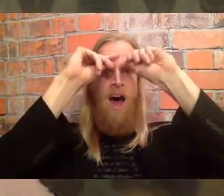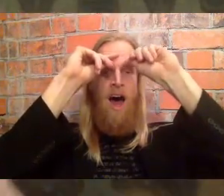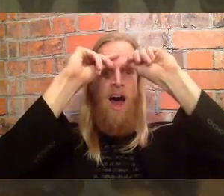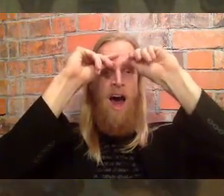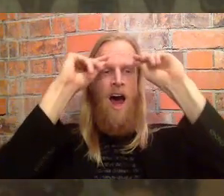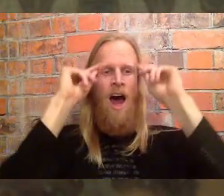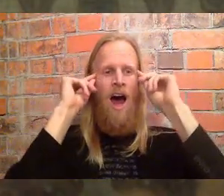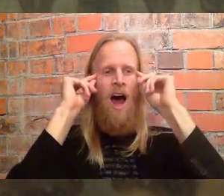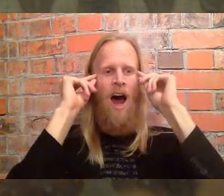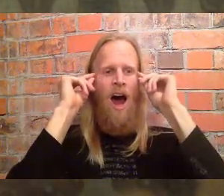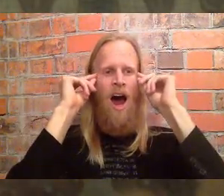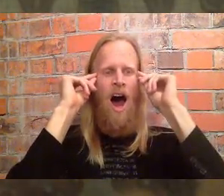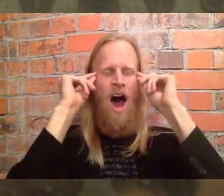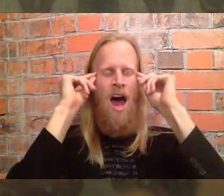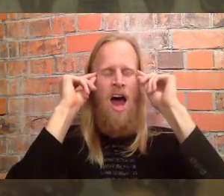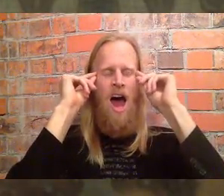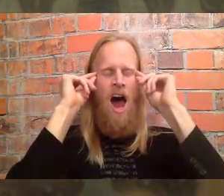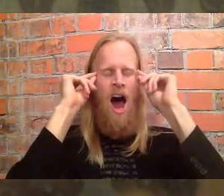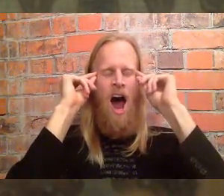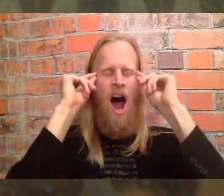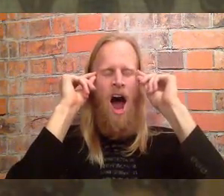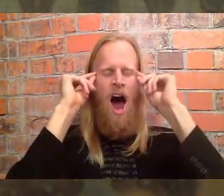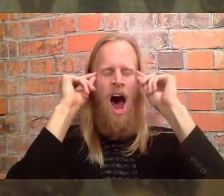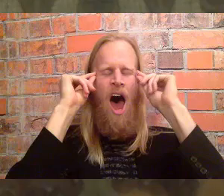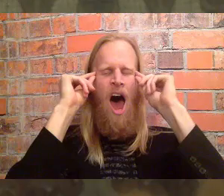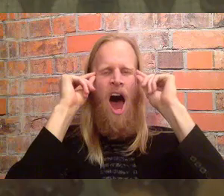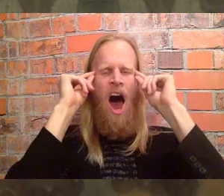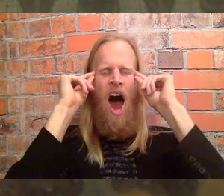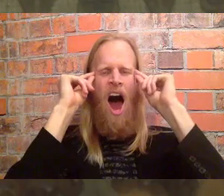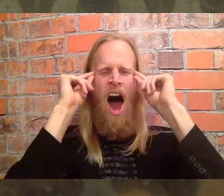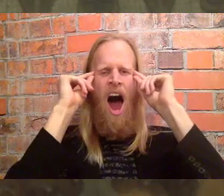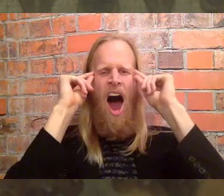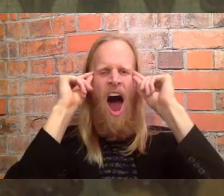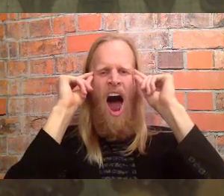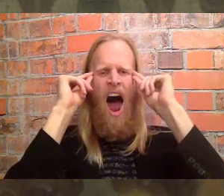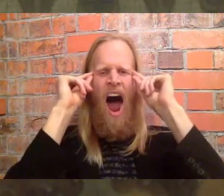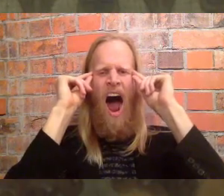Tapping the temples. This fear of the unknown.